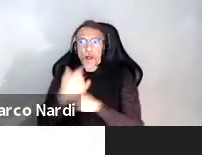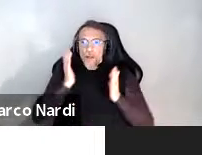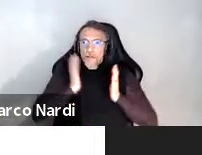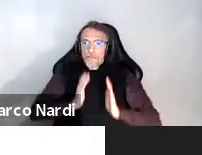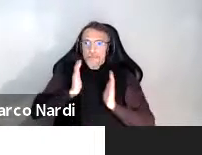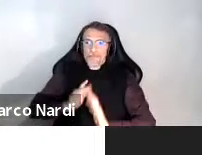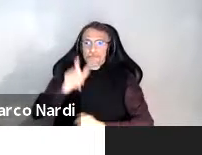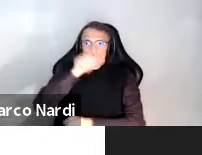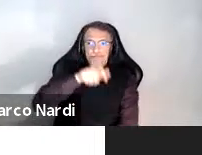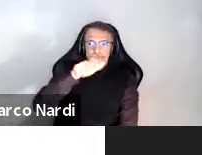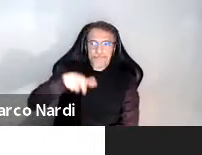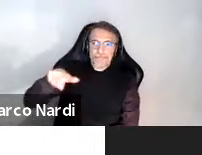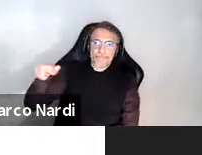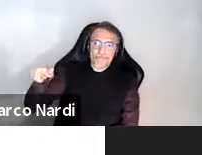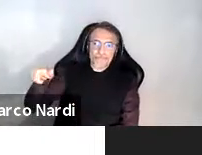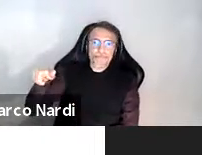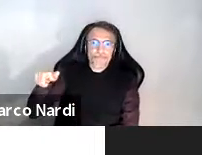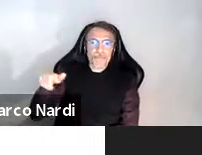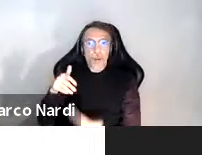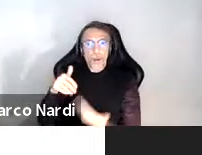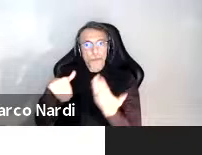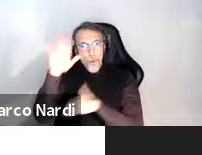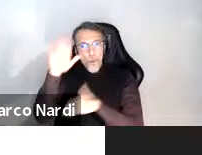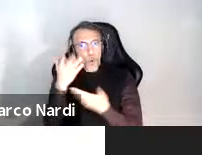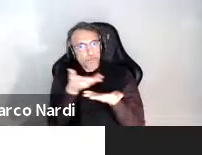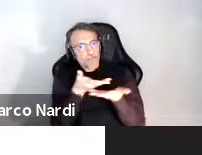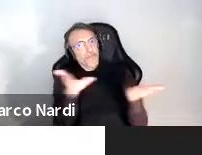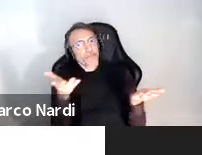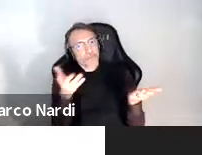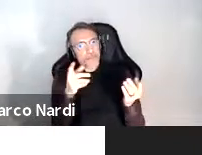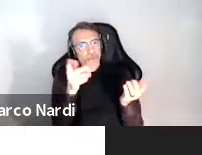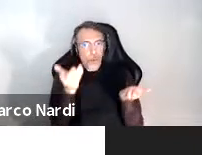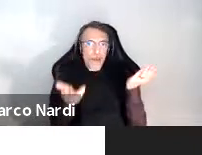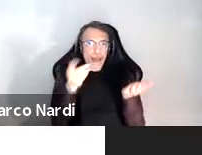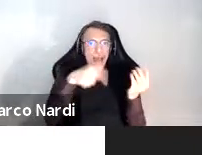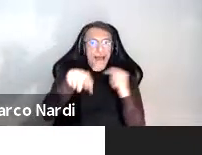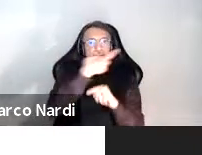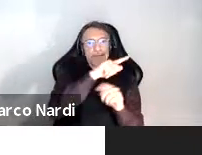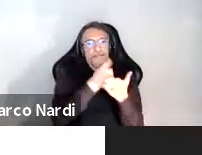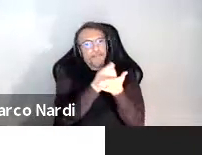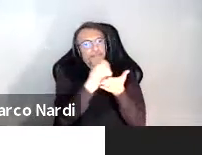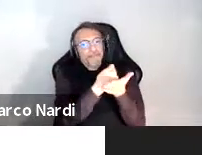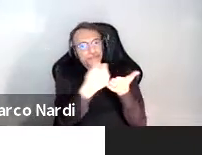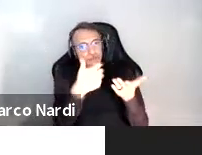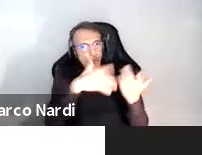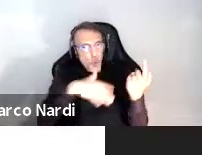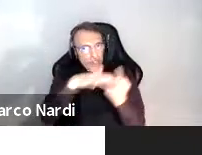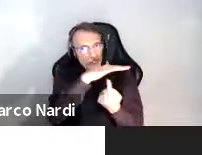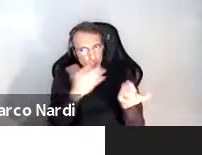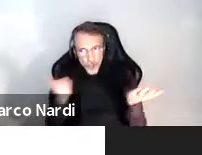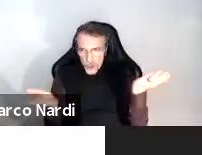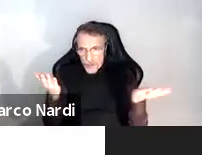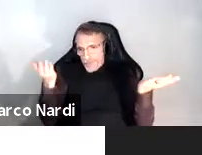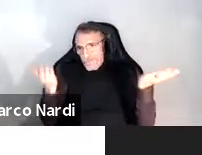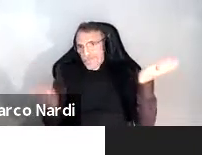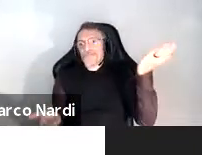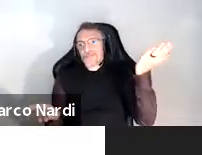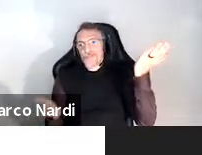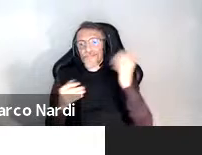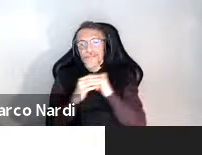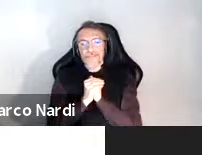being more than a human being that has a normal condition. In a similar